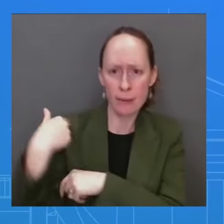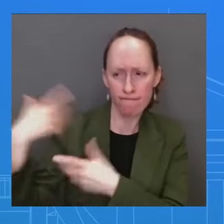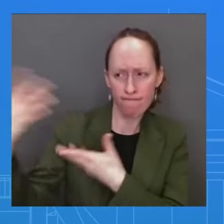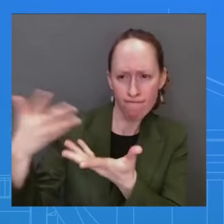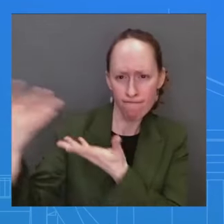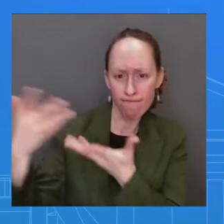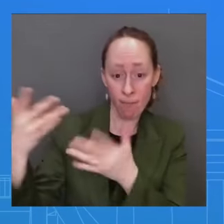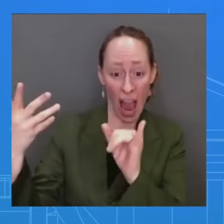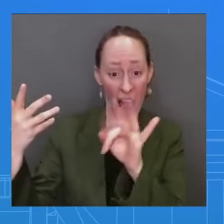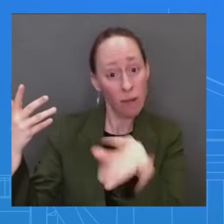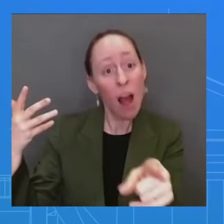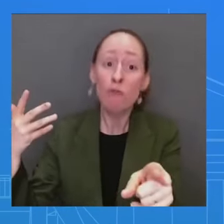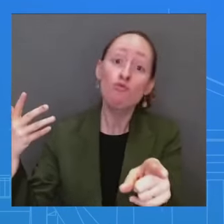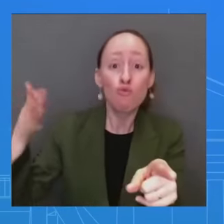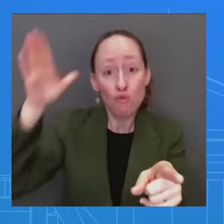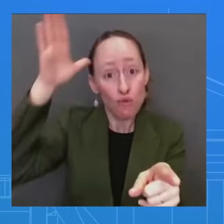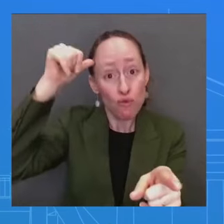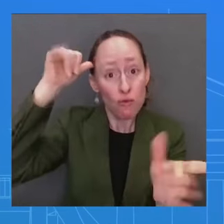Thank you.